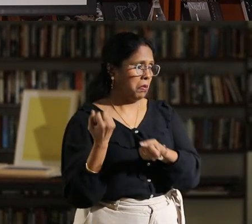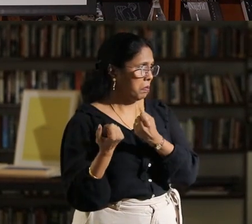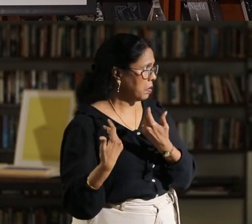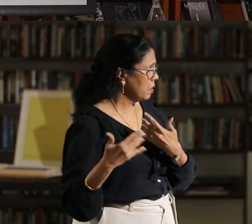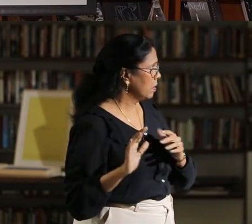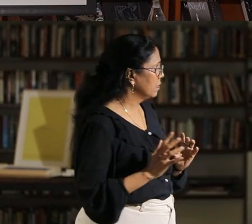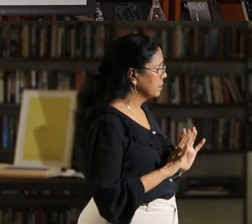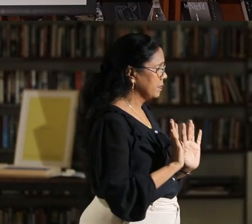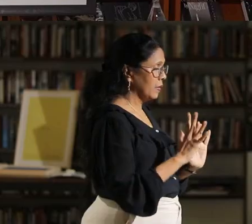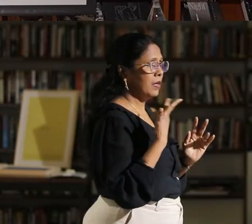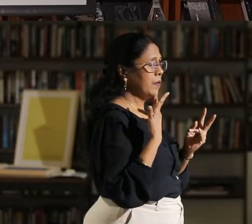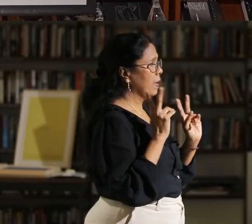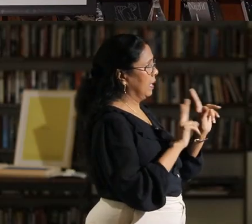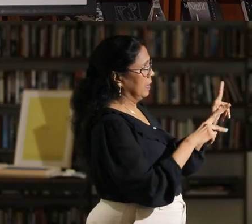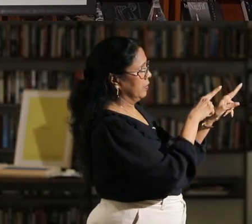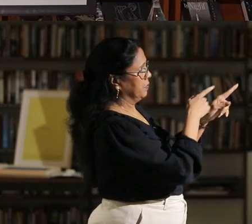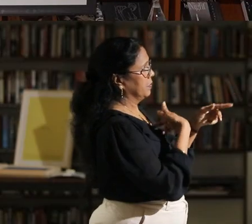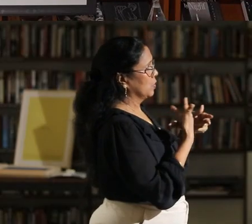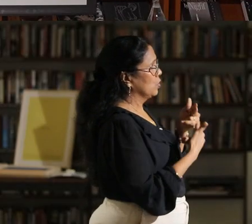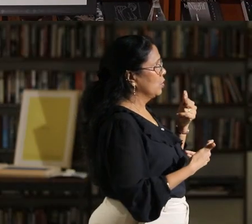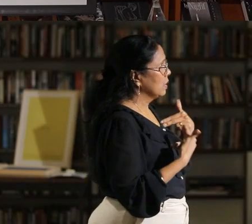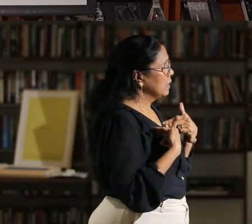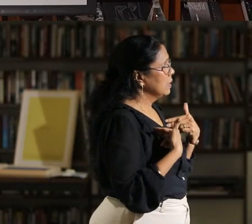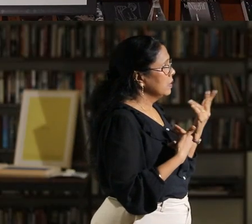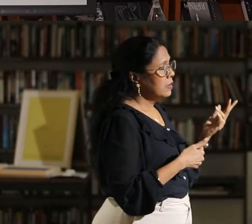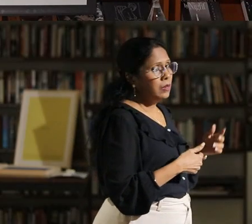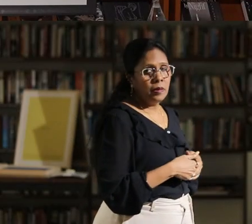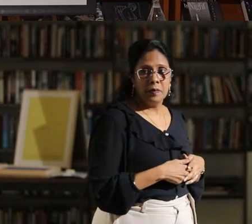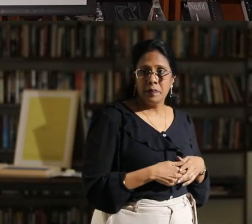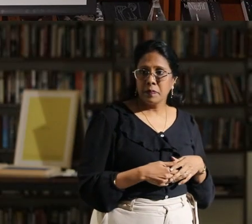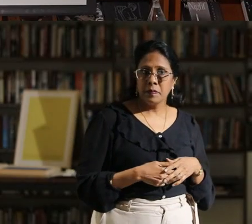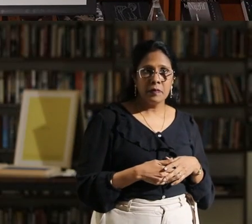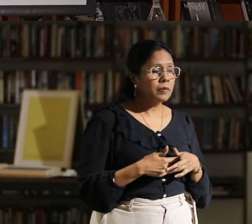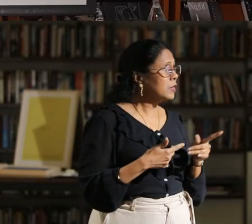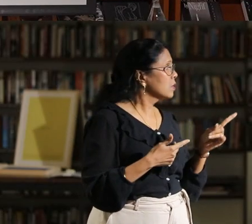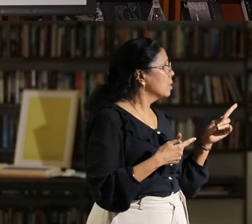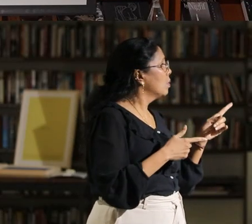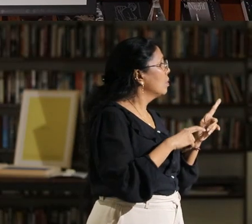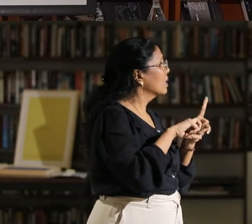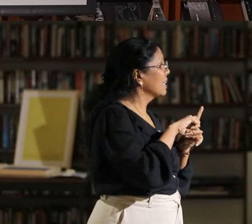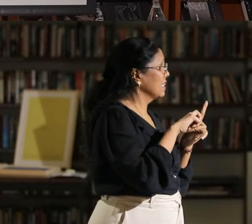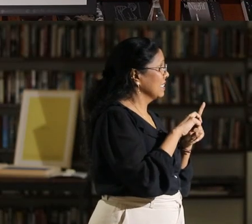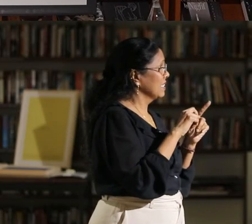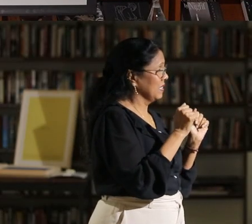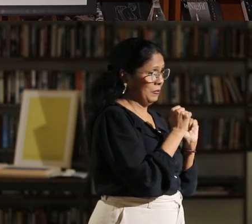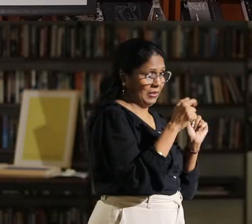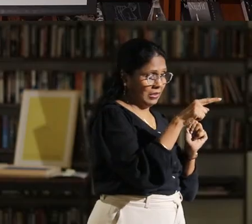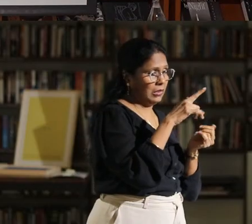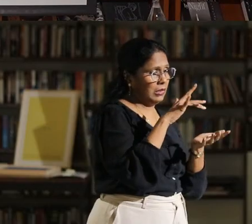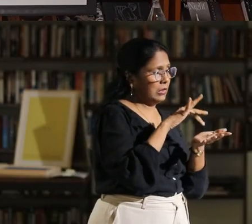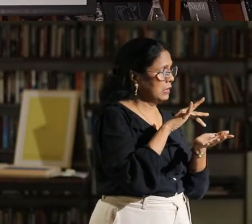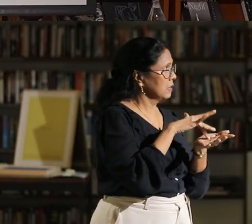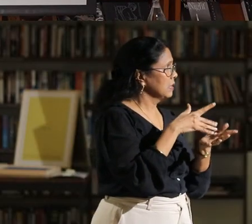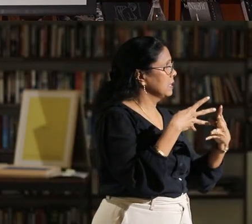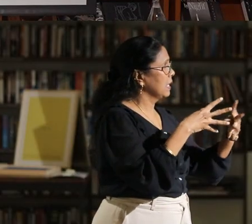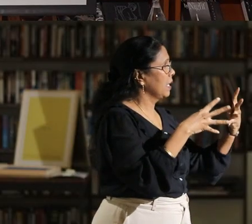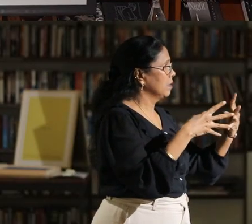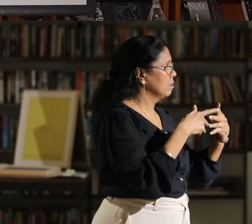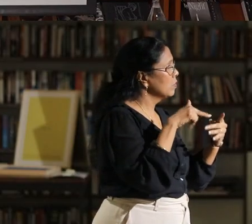come back to Kashmiri Gate, we collected photographs from families